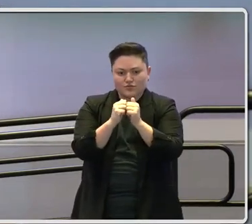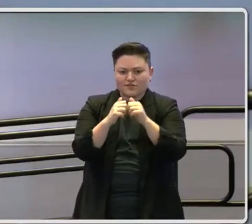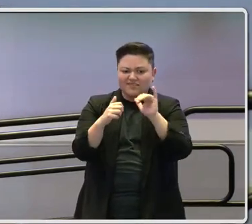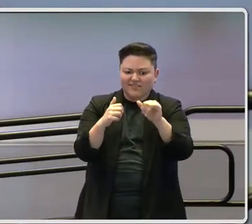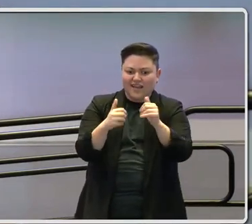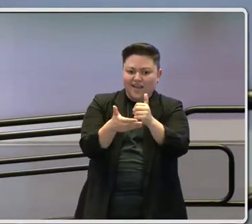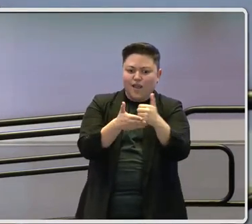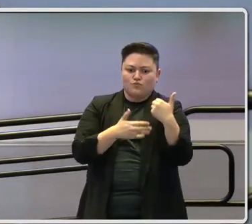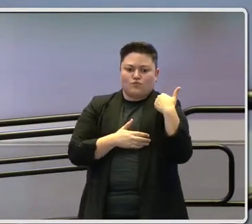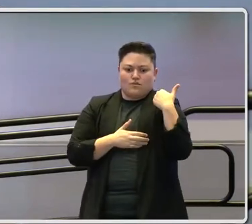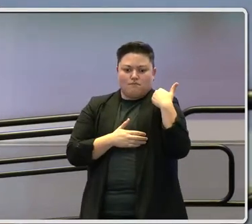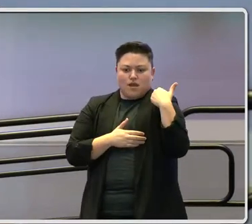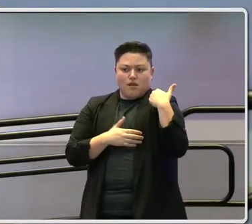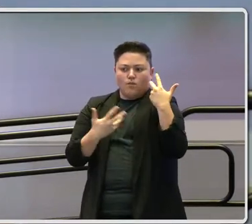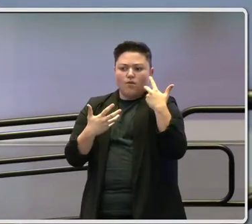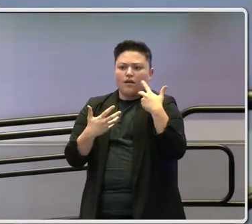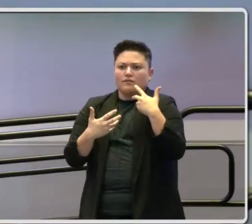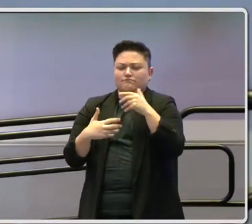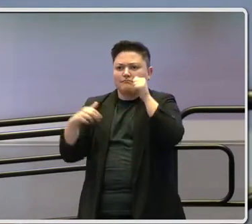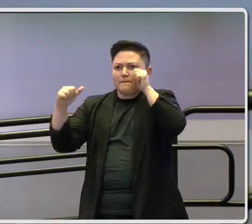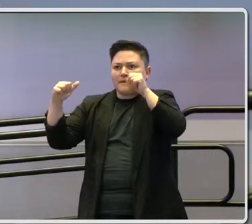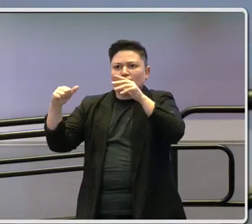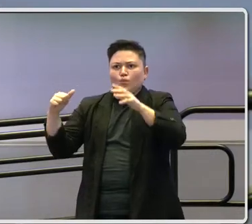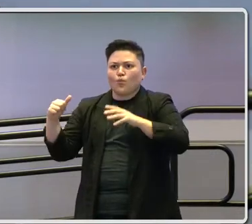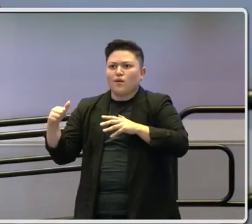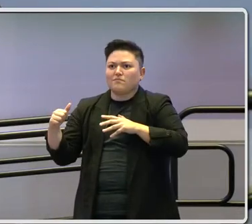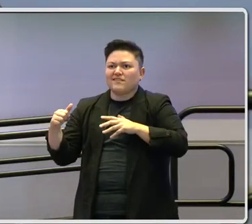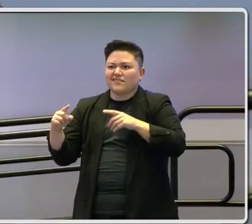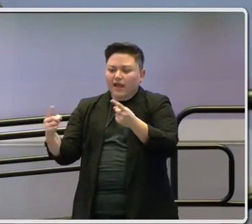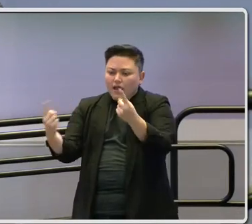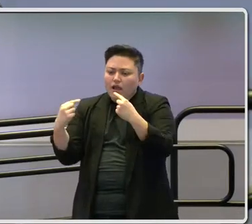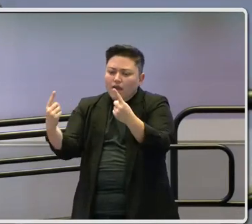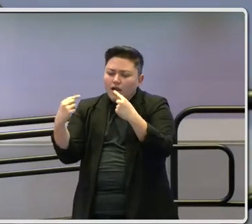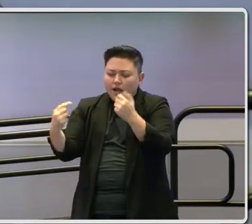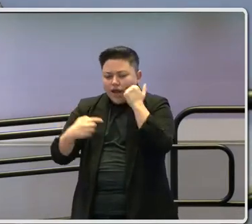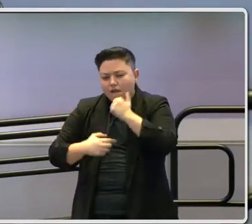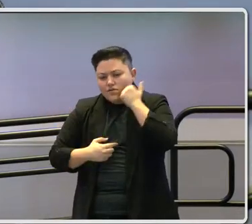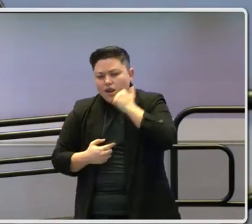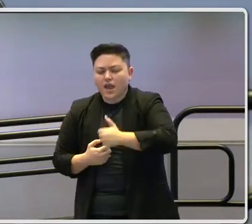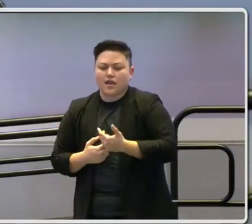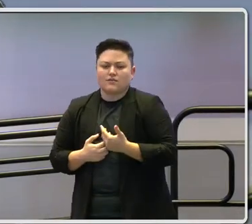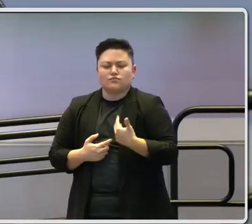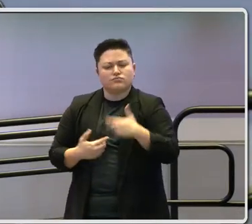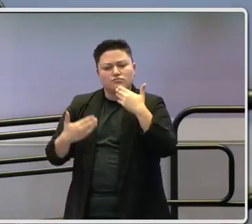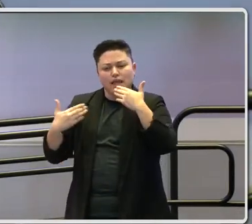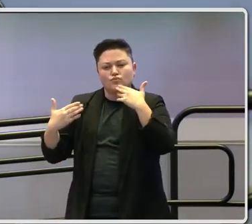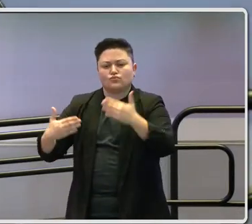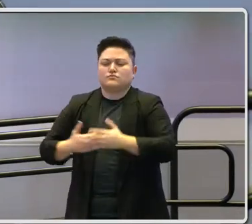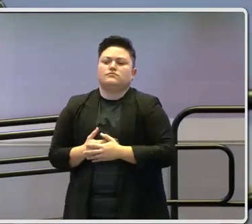phenomenal women of Mt. SAC who are here each and every day. So thank you.